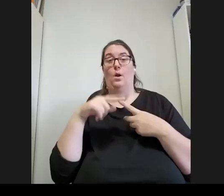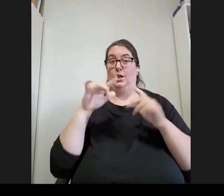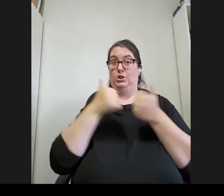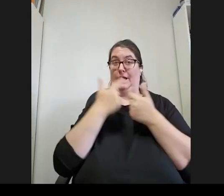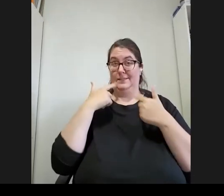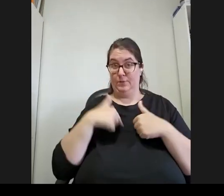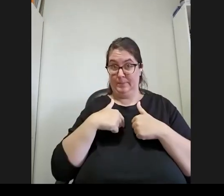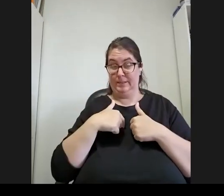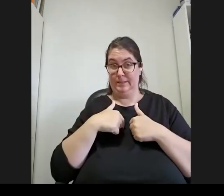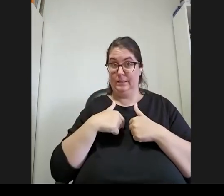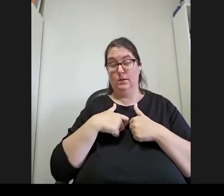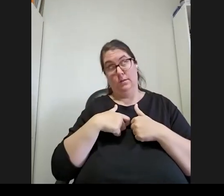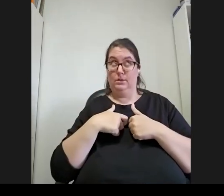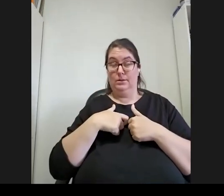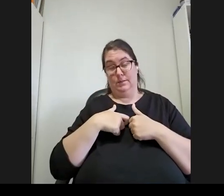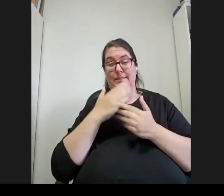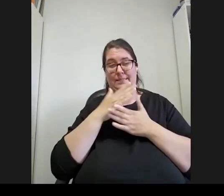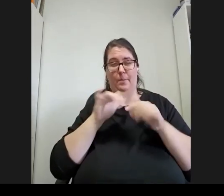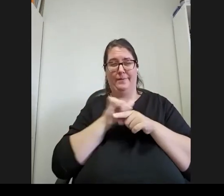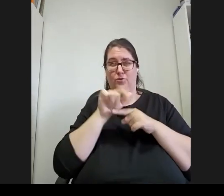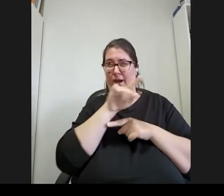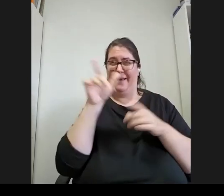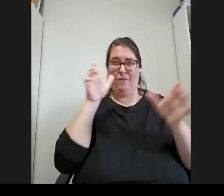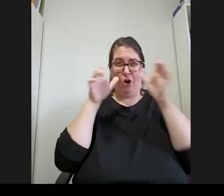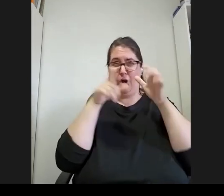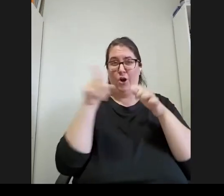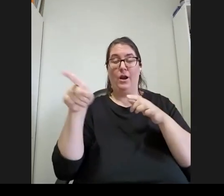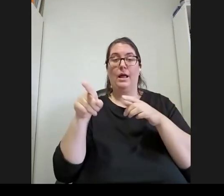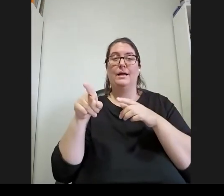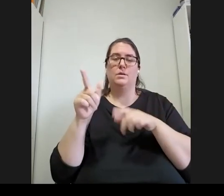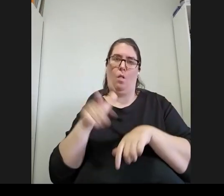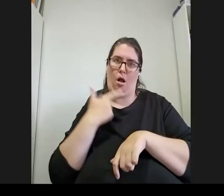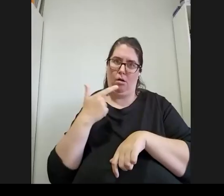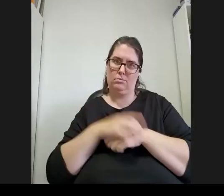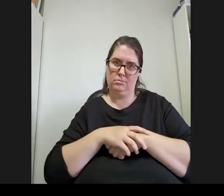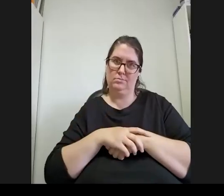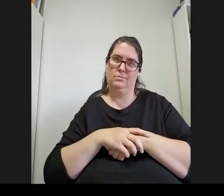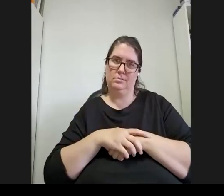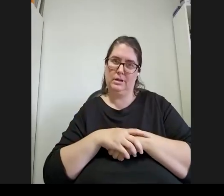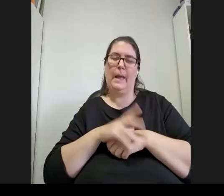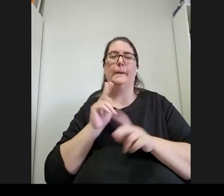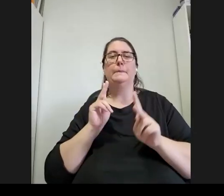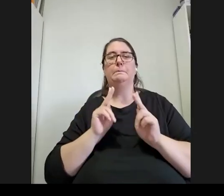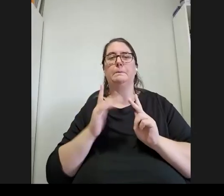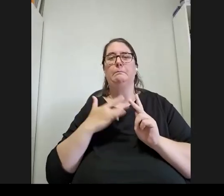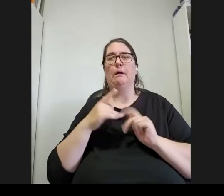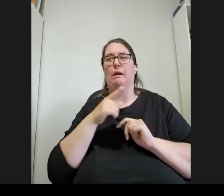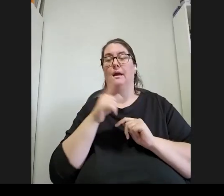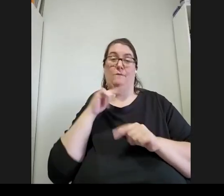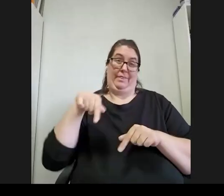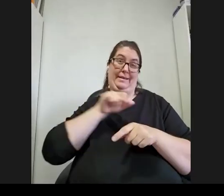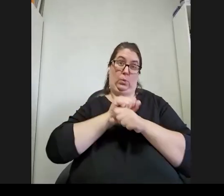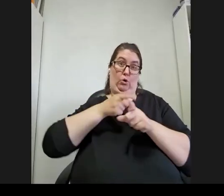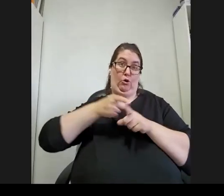heard in some of the trainings that I have been part of is that the length. People usually in the work that we do